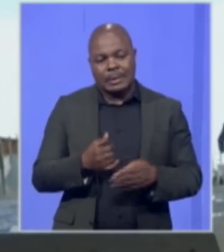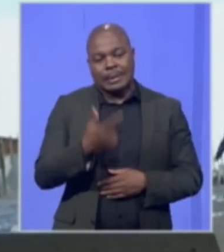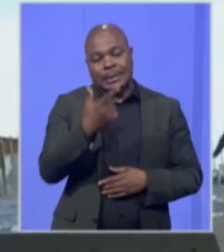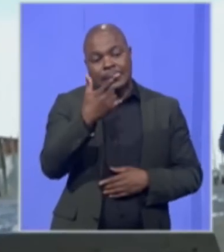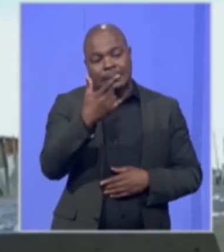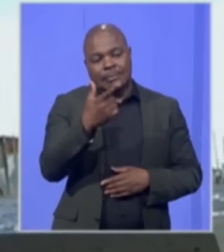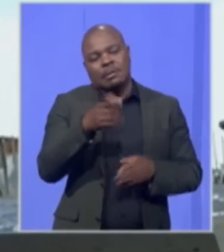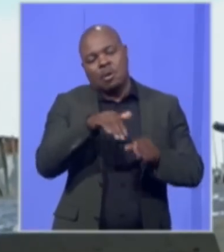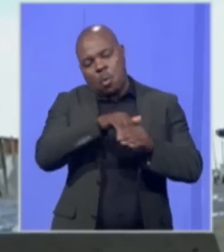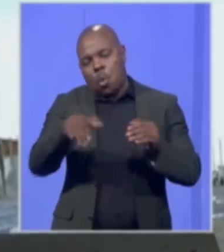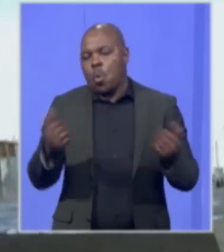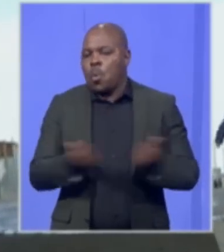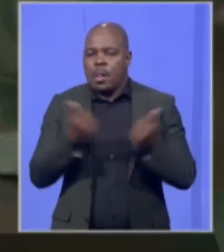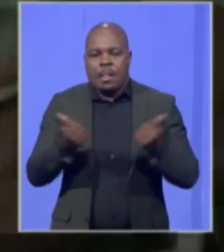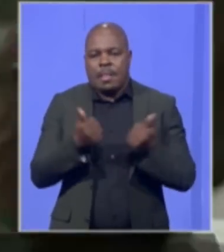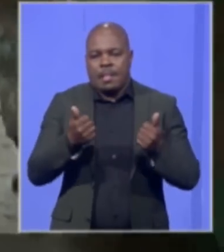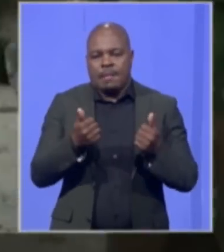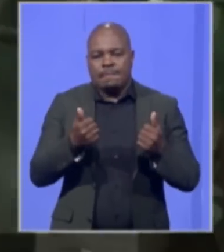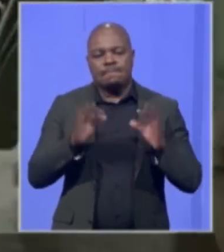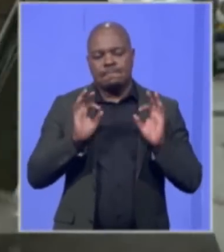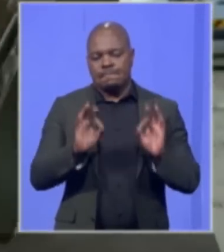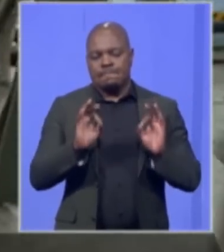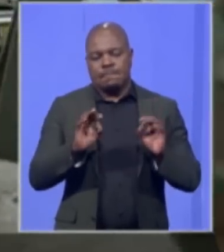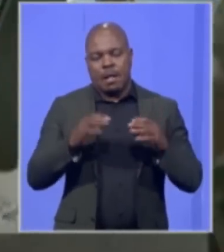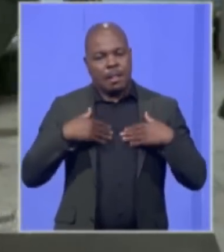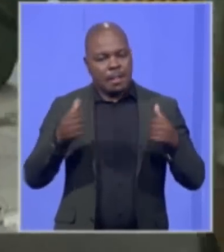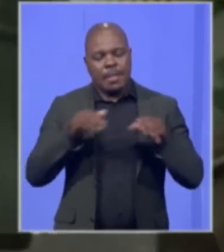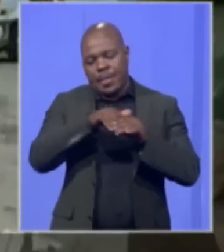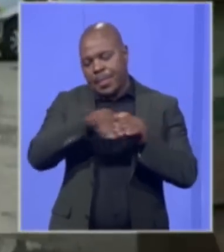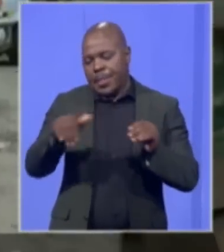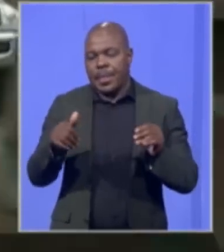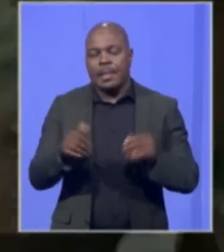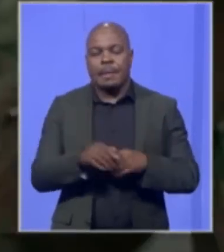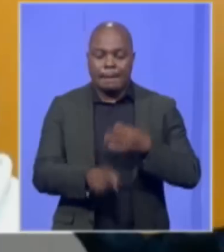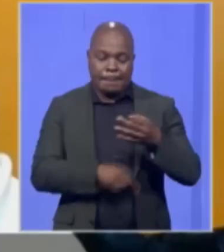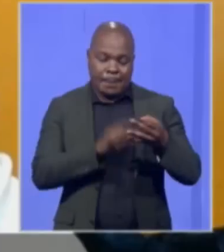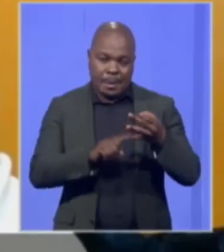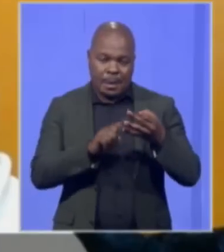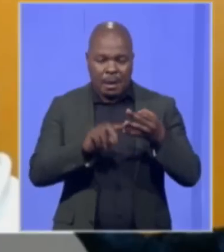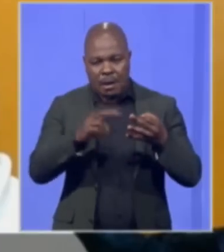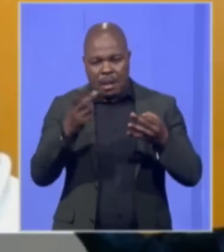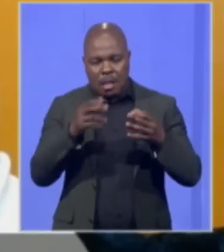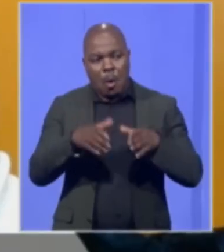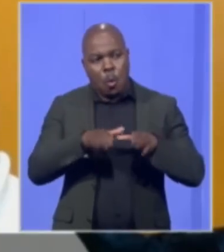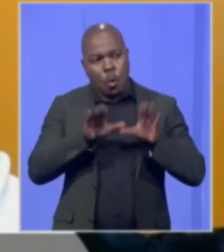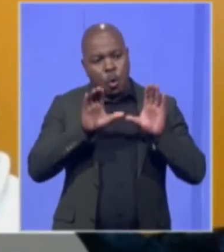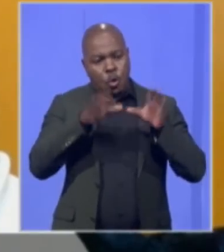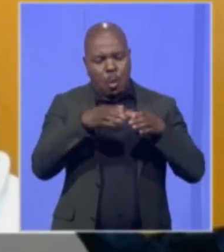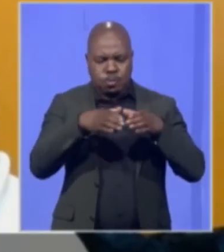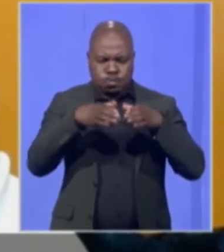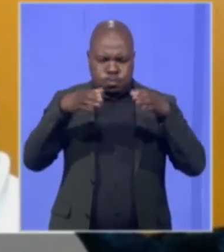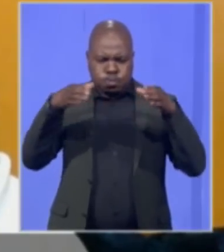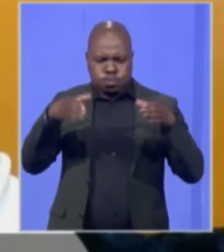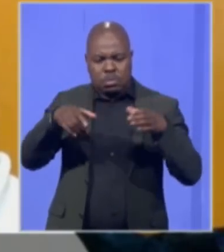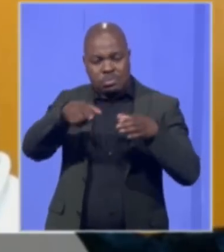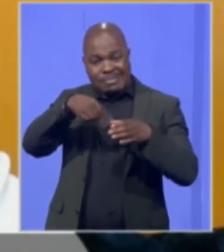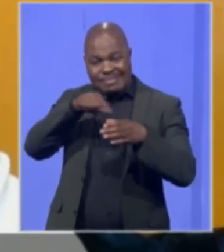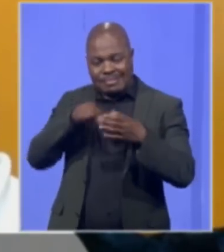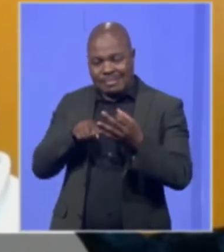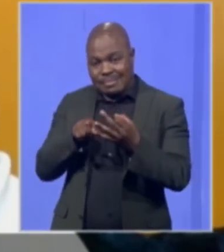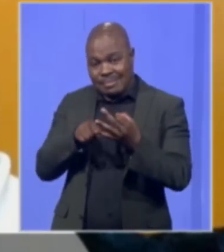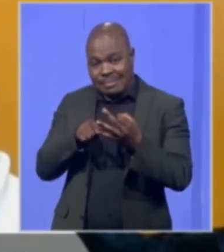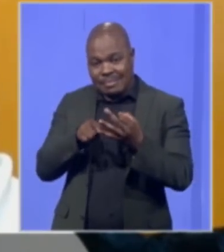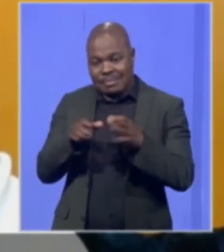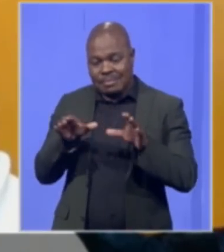discharged of those who were moderate. And then we have another large group who